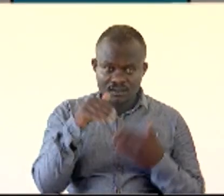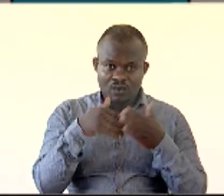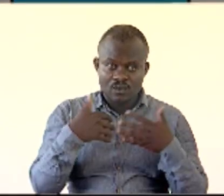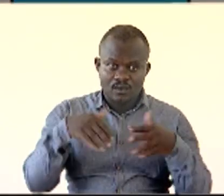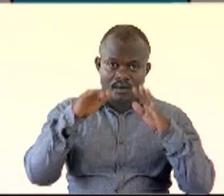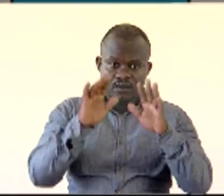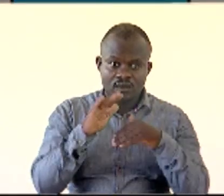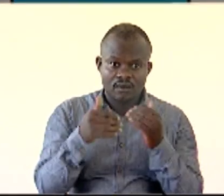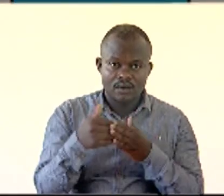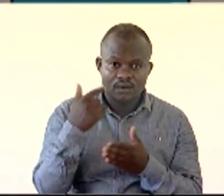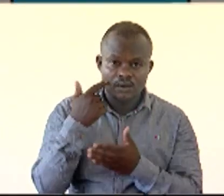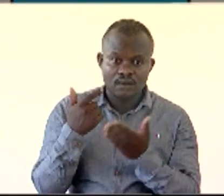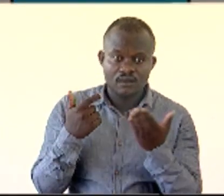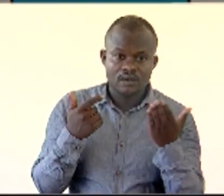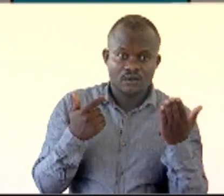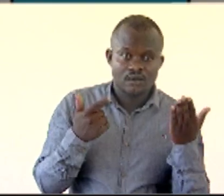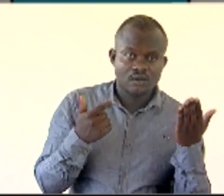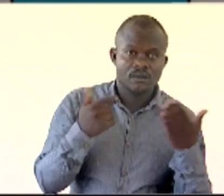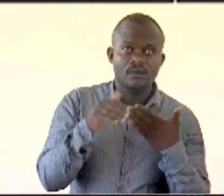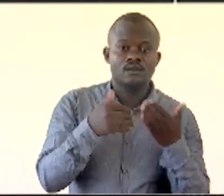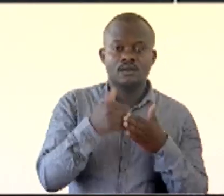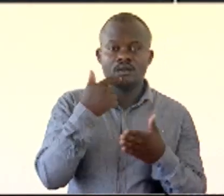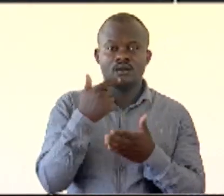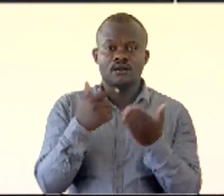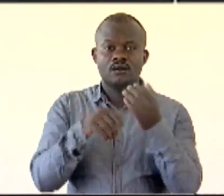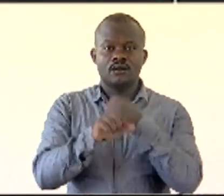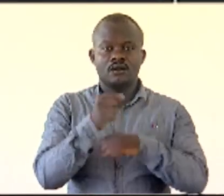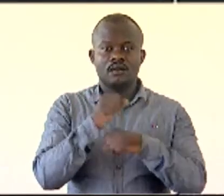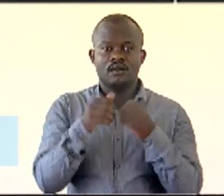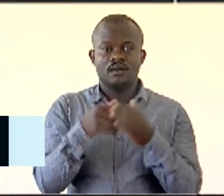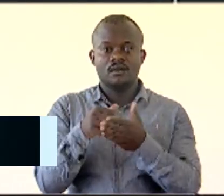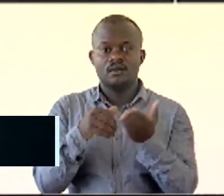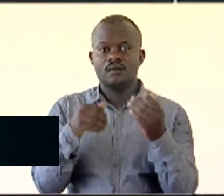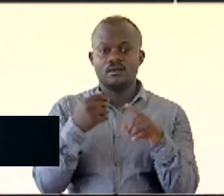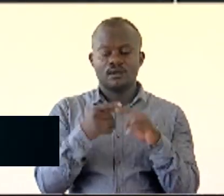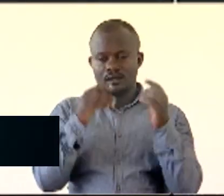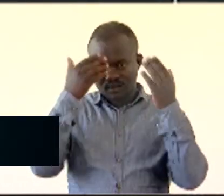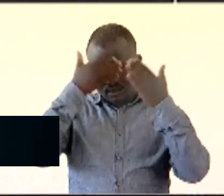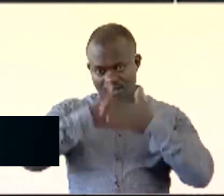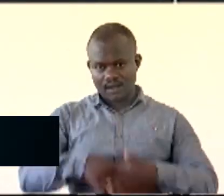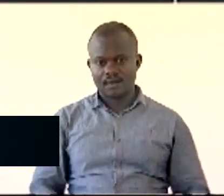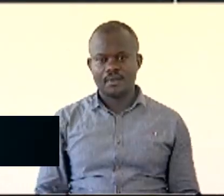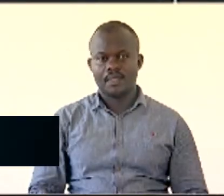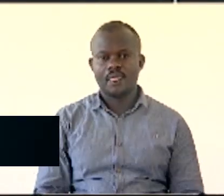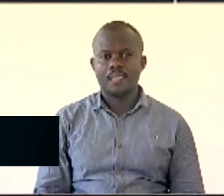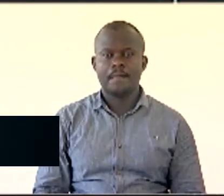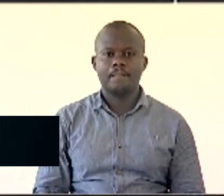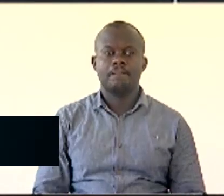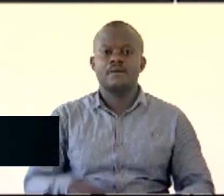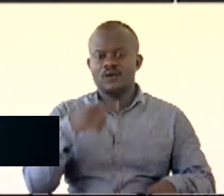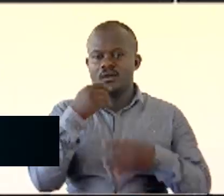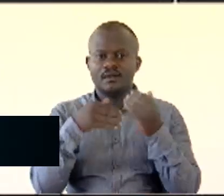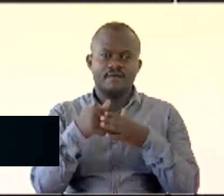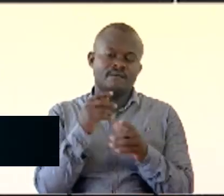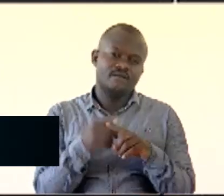Excellent. It's a mammal which is very active at night. So those are